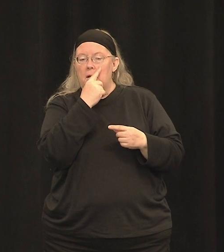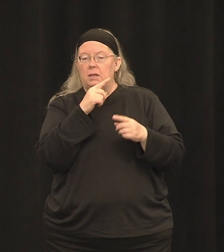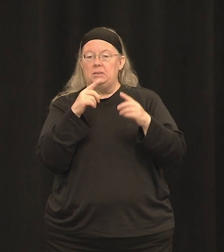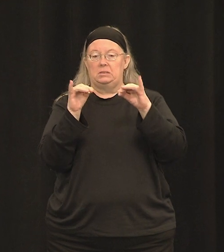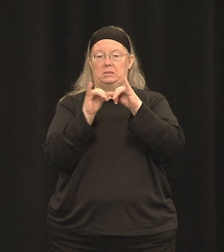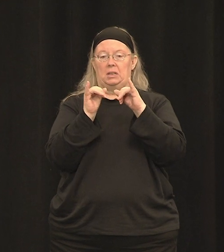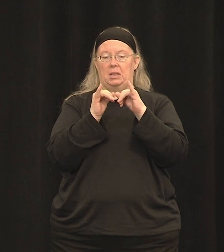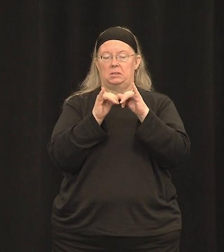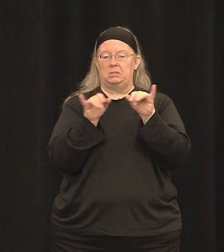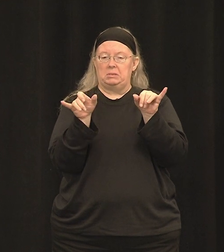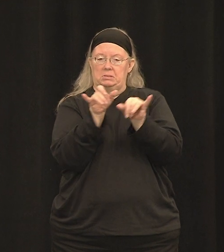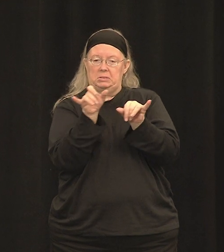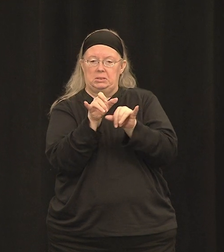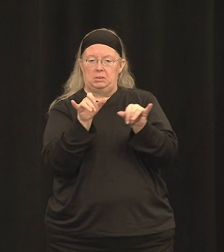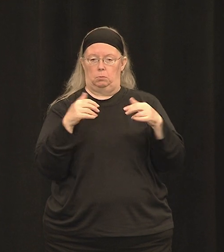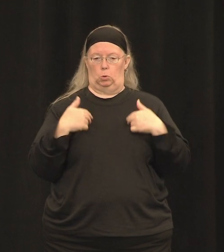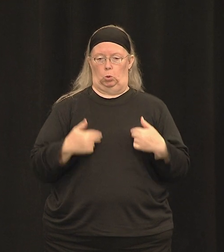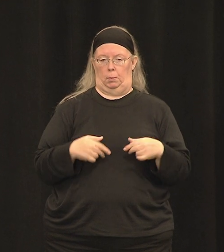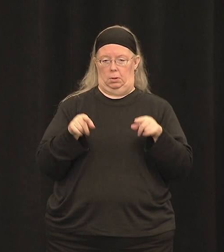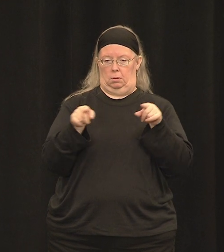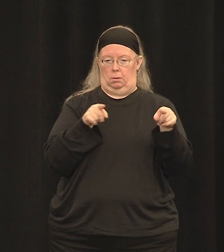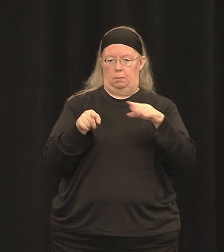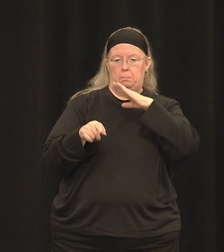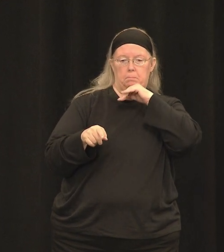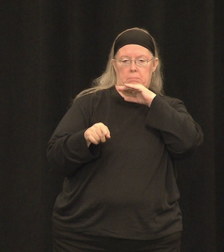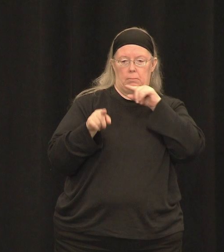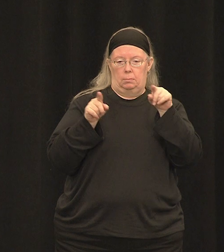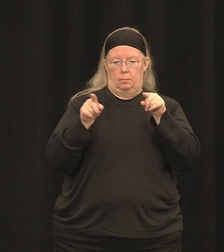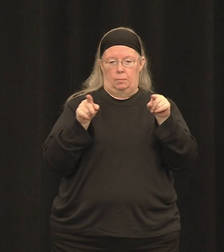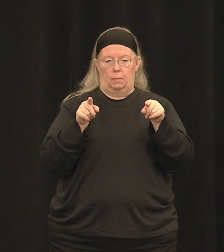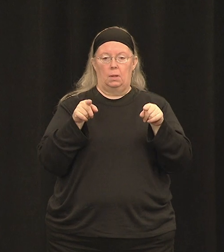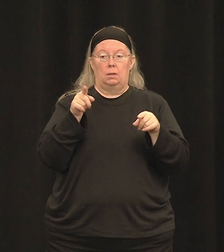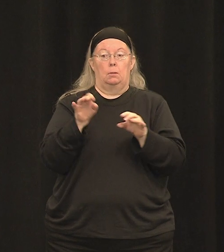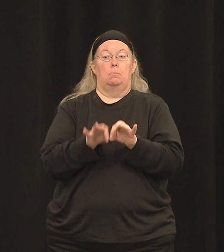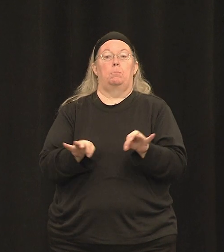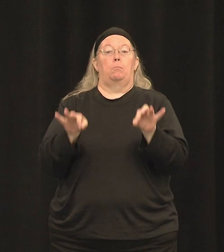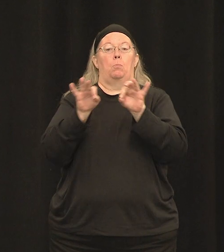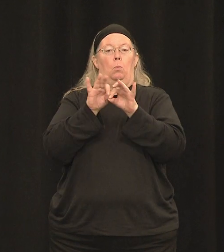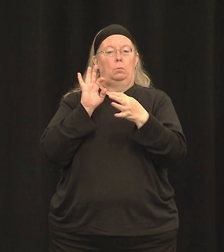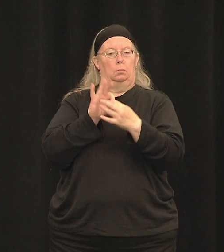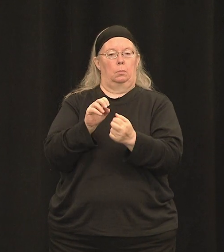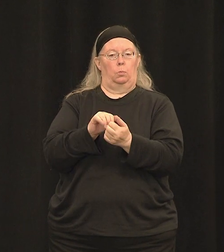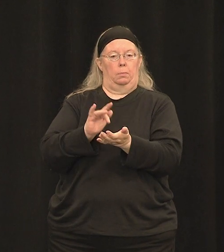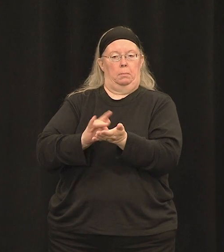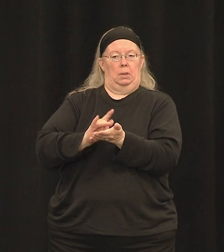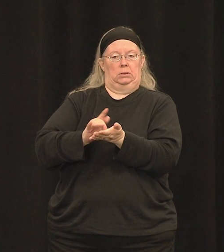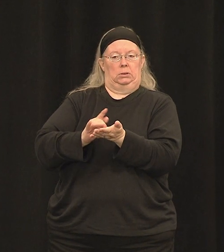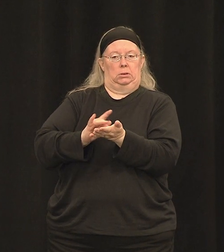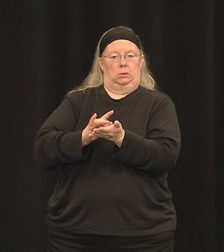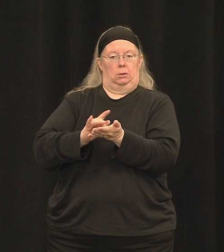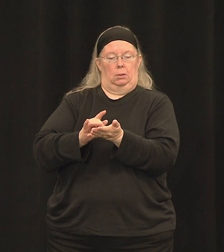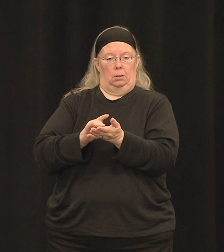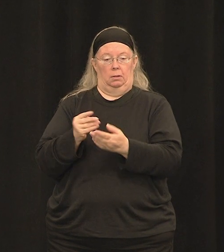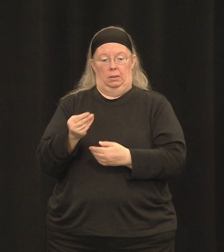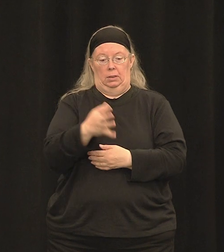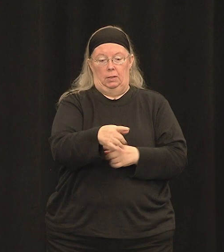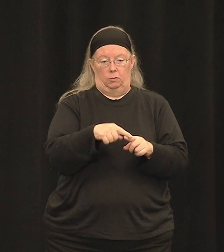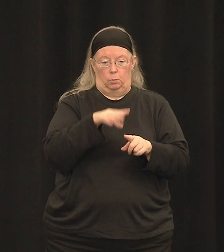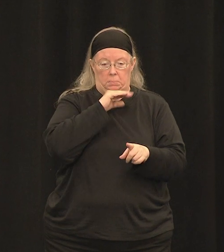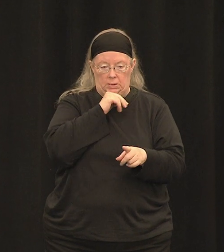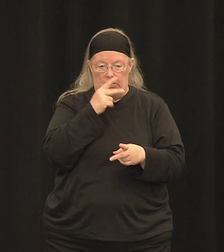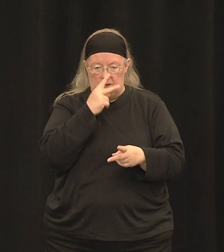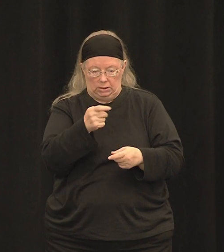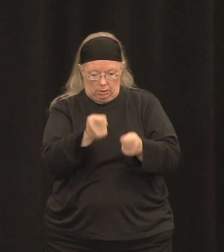dosing right before starting human trials. Now, getting to the point of testing gene therapy on our animal model has been a